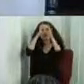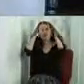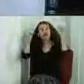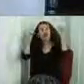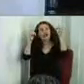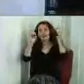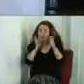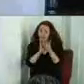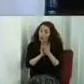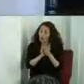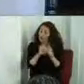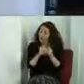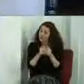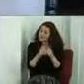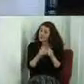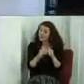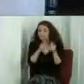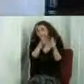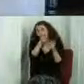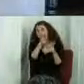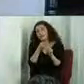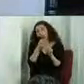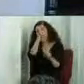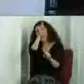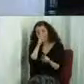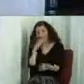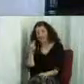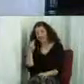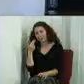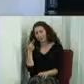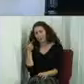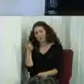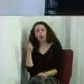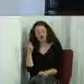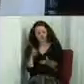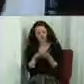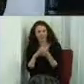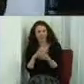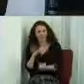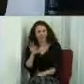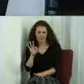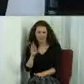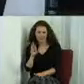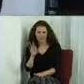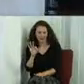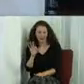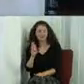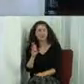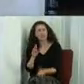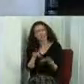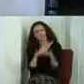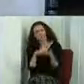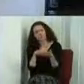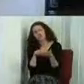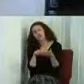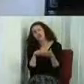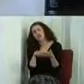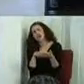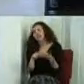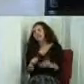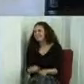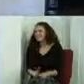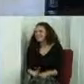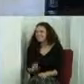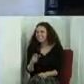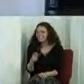it's text messaging. You know, checking in on Facebook. I love that, checking in on Facebook. He knew how